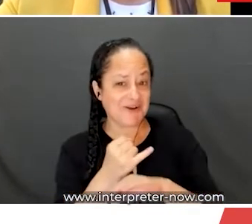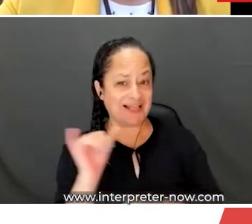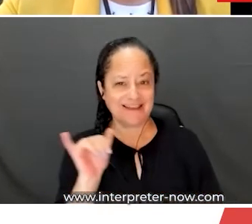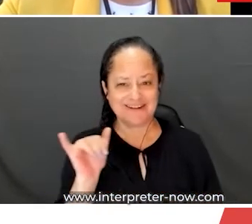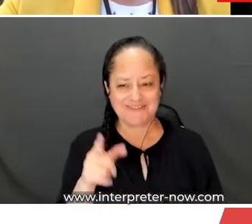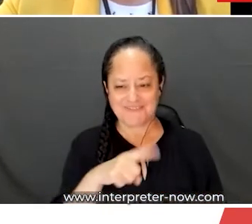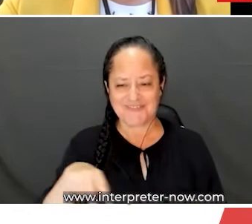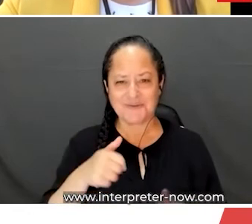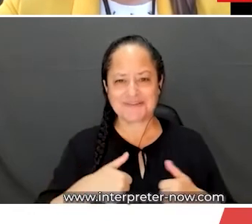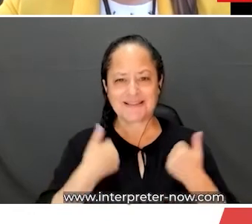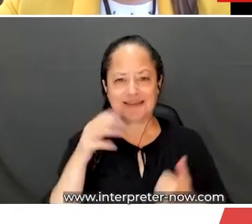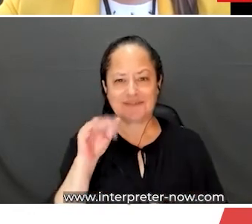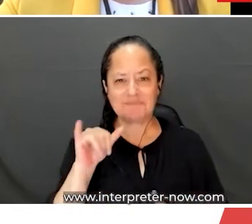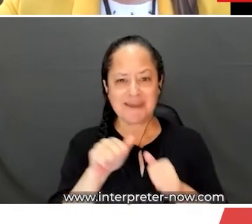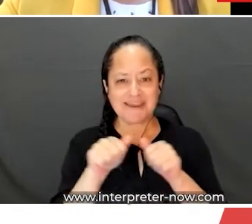Area.